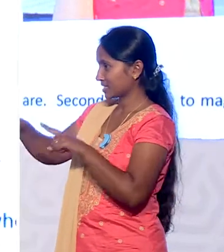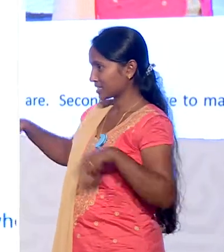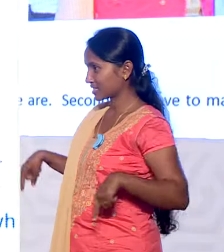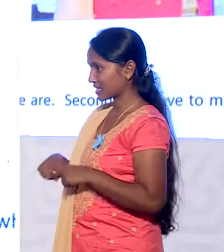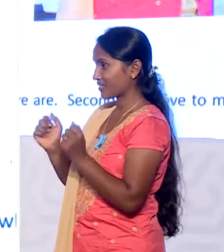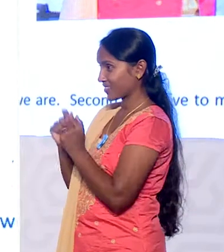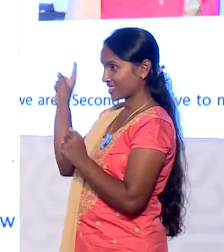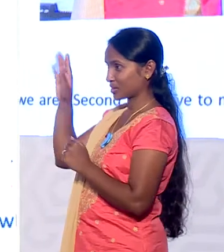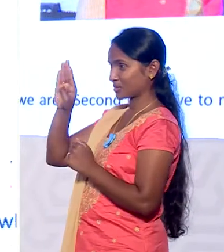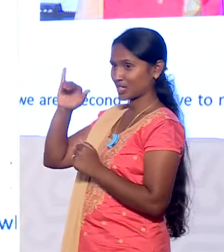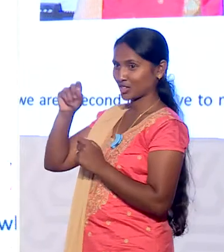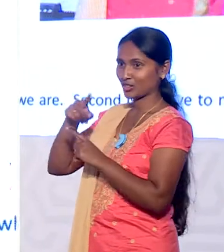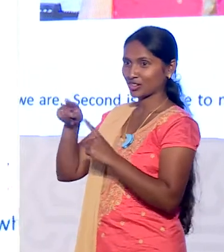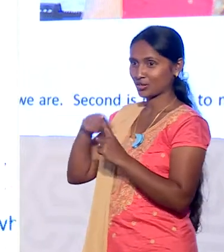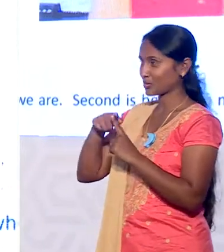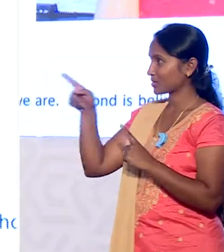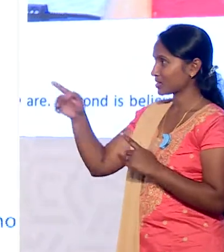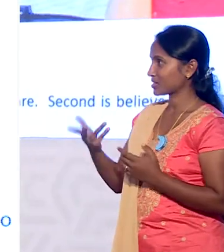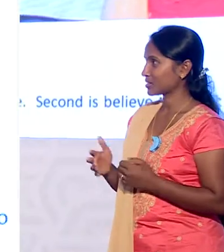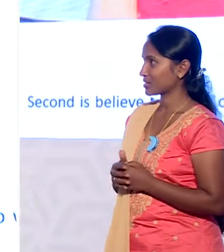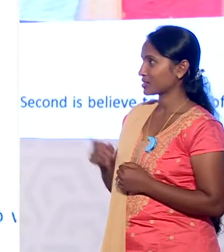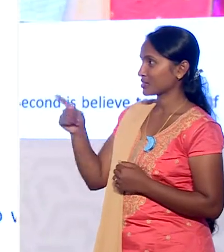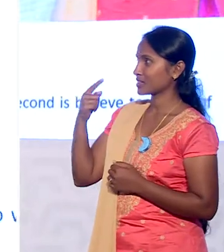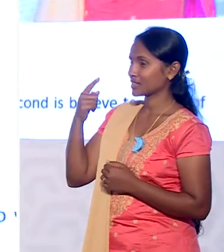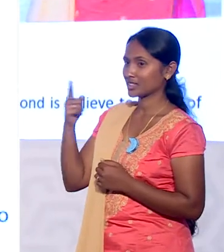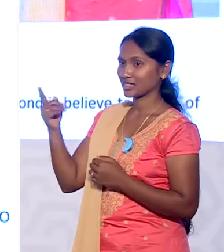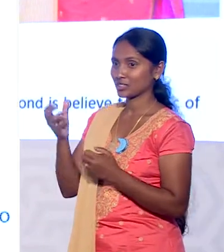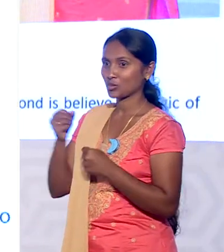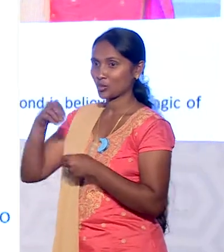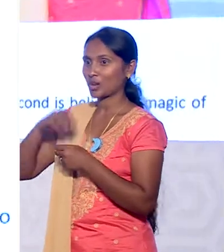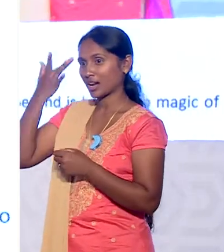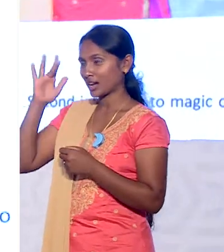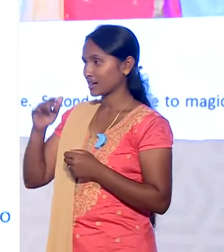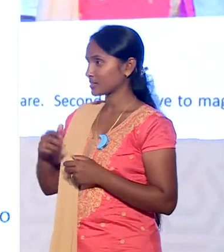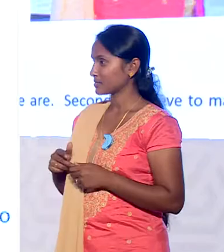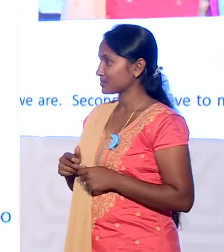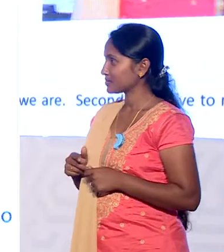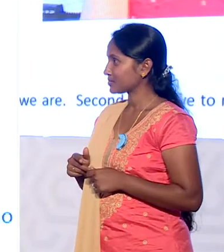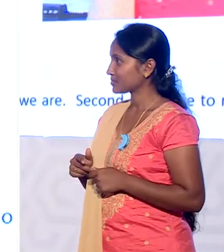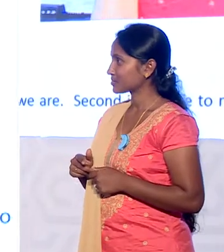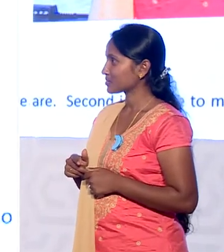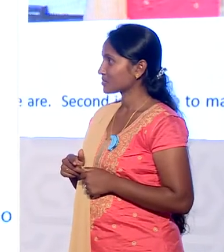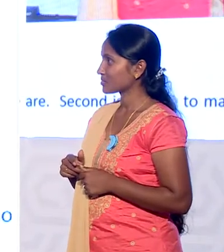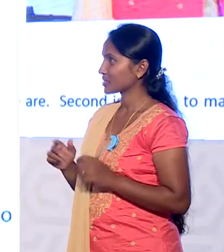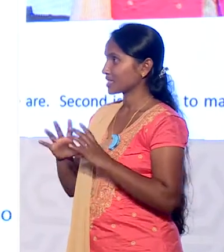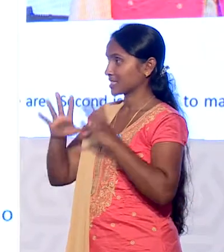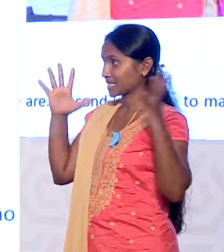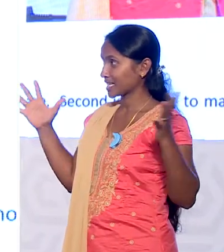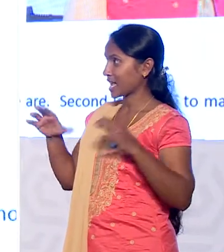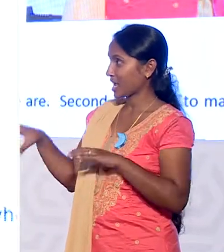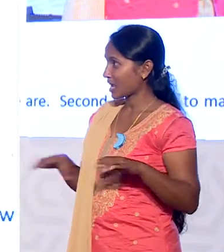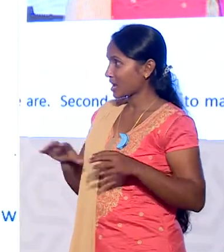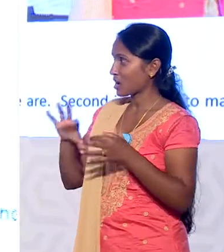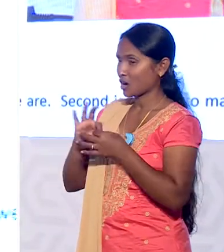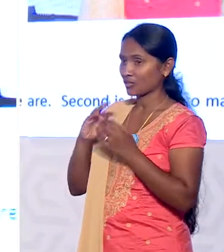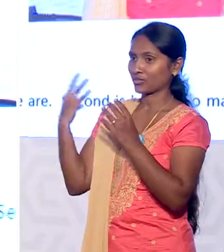bio. It's because I am lucky enough that your country taught it to me. The greatest act of